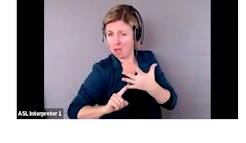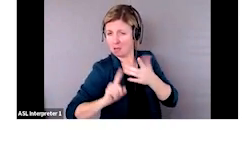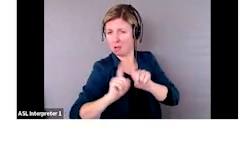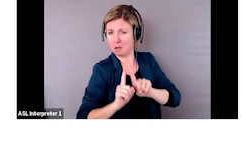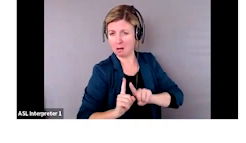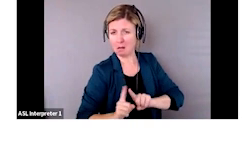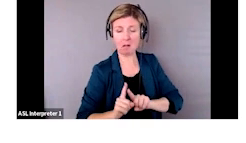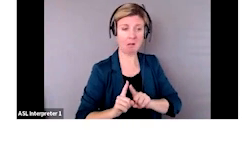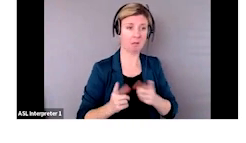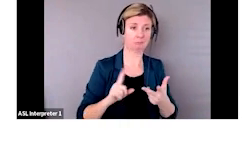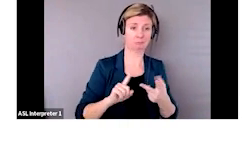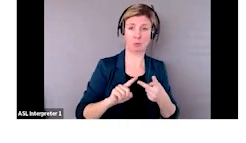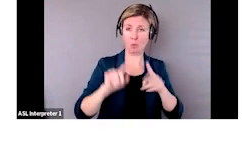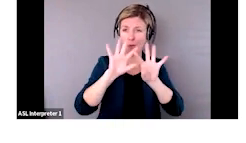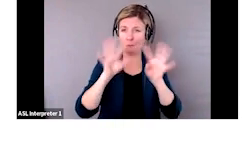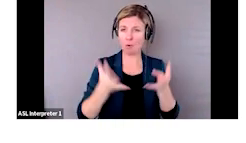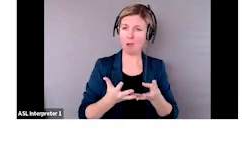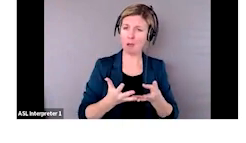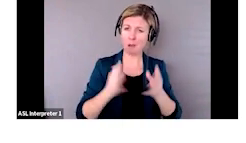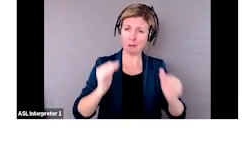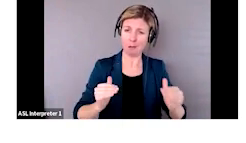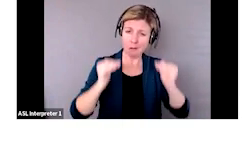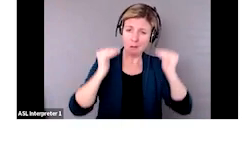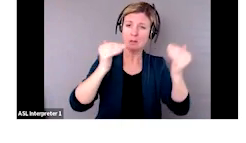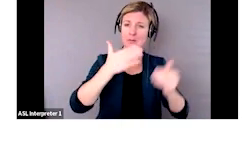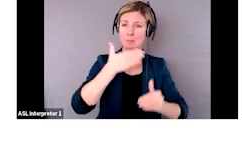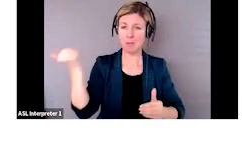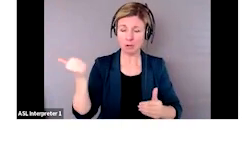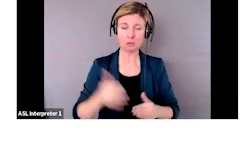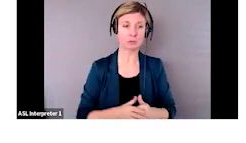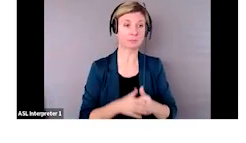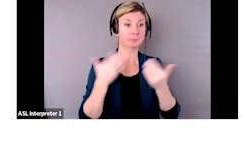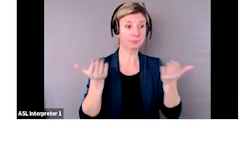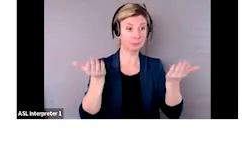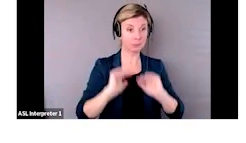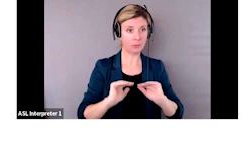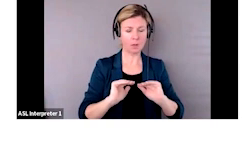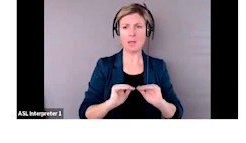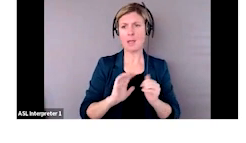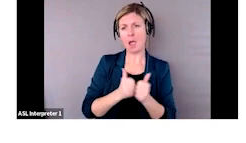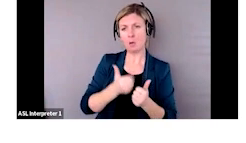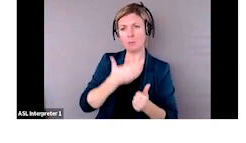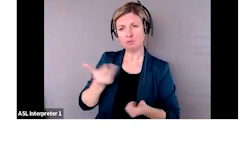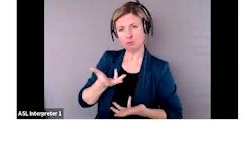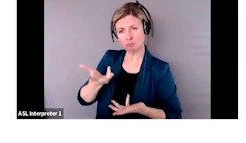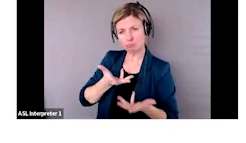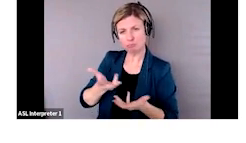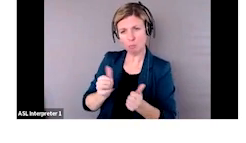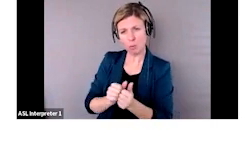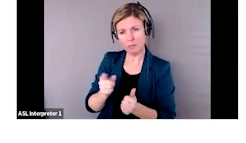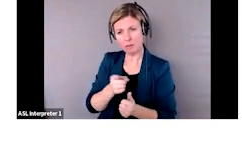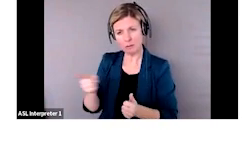Working with someone to optimize your listings and titles and bullet points, those are things that are important if you want to show